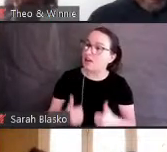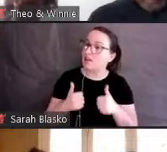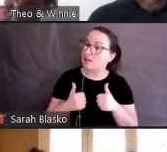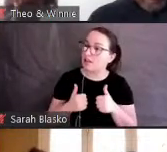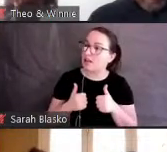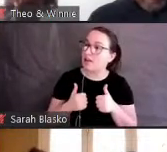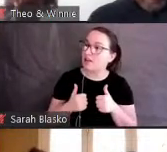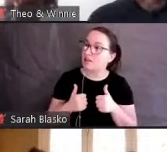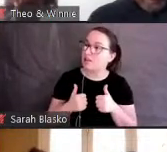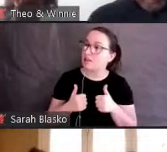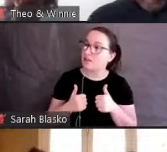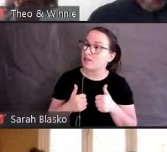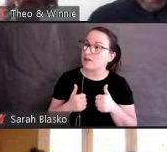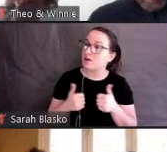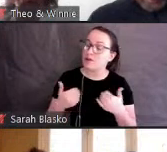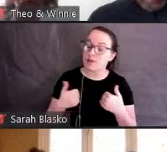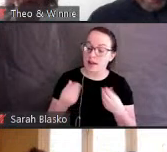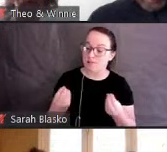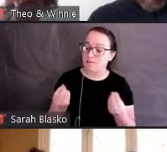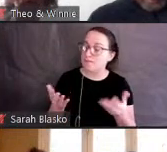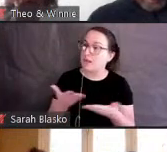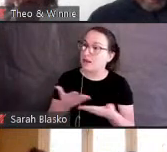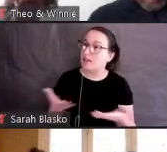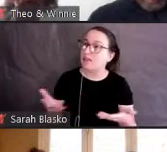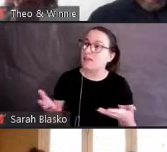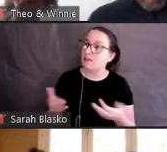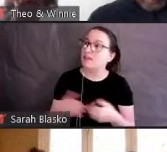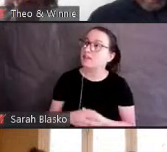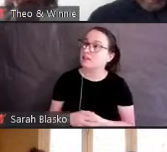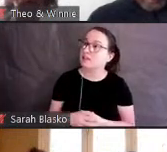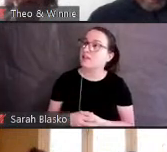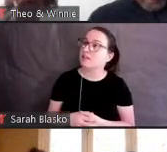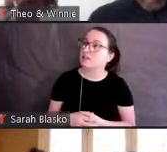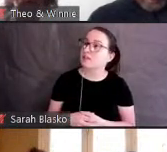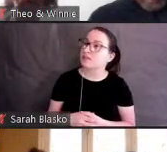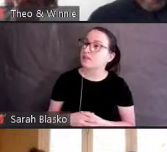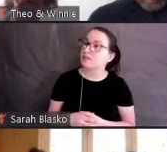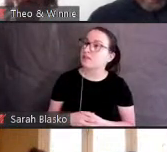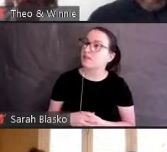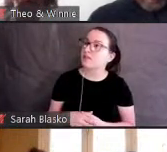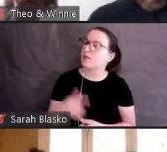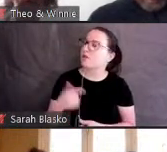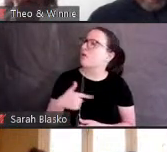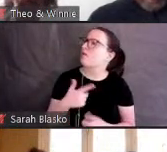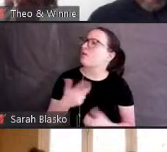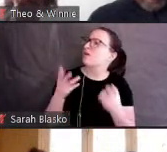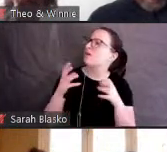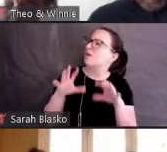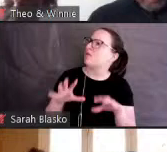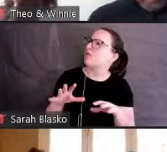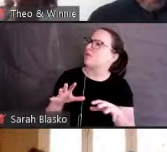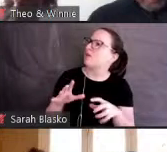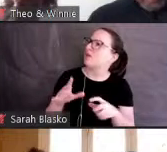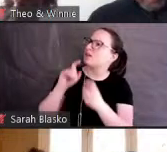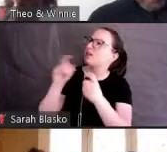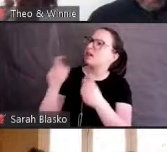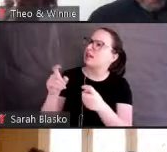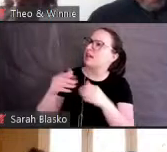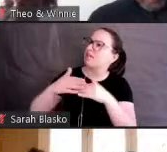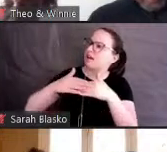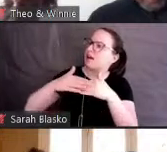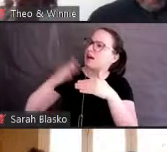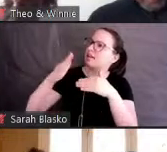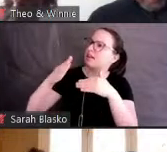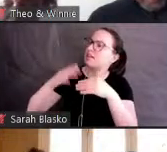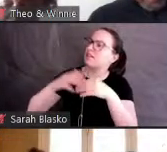have. And Father, but God, we don't want to just give out of our excess, God. We really do want to be people